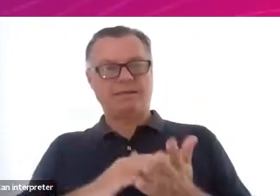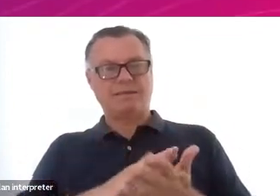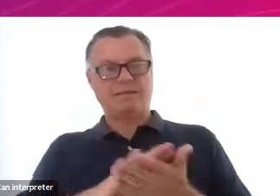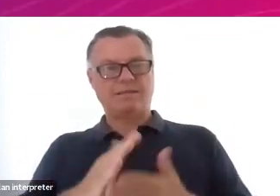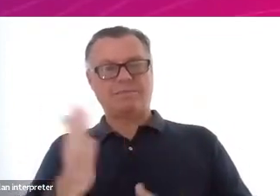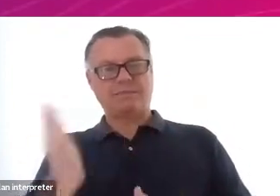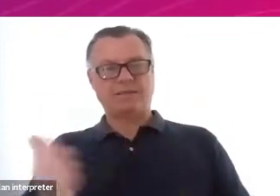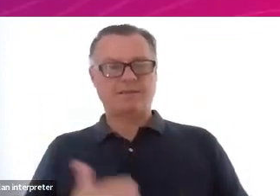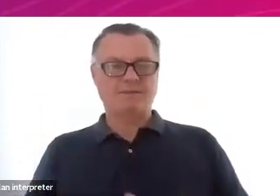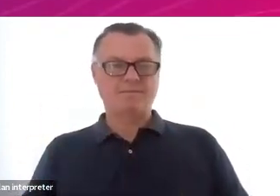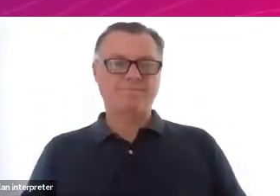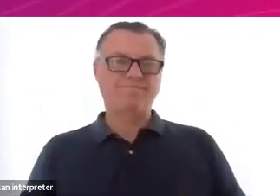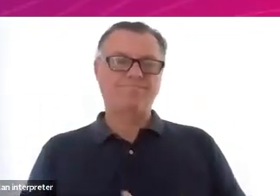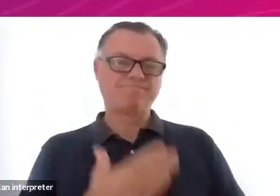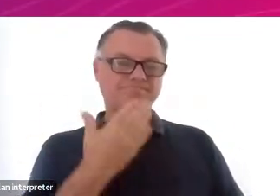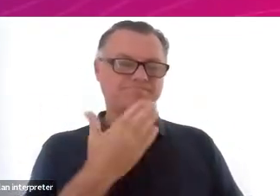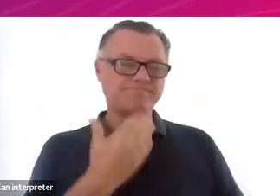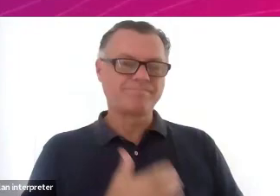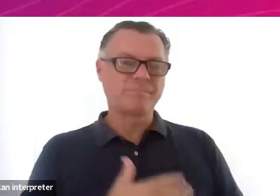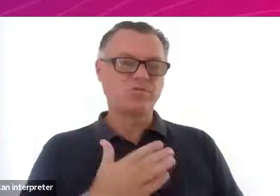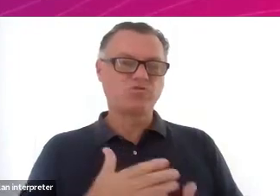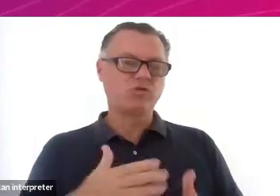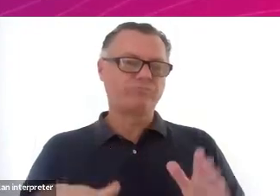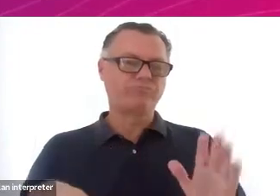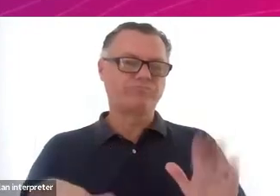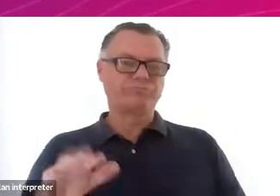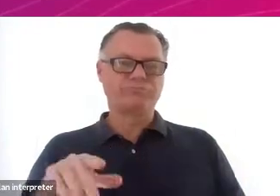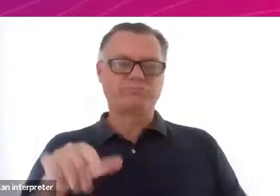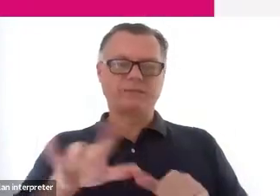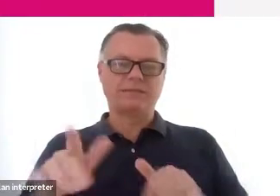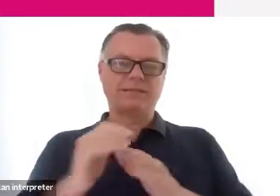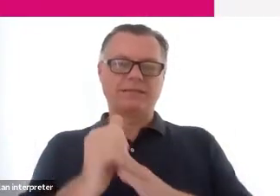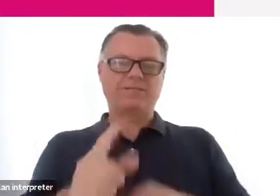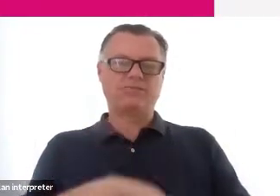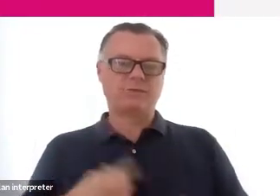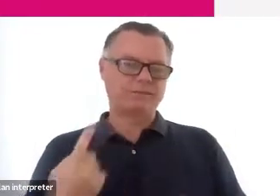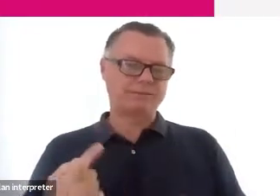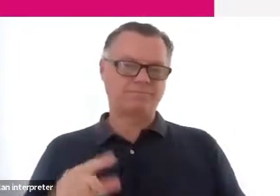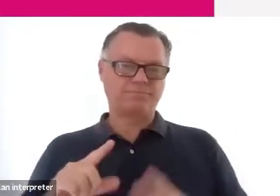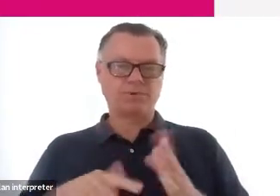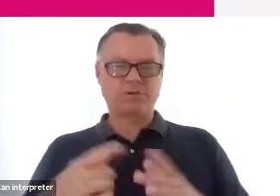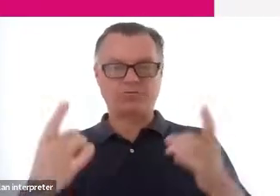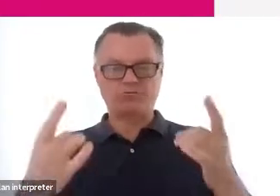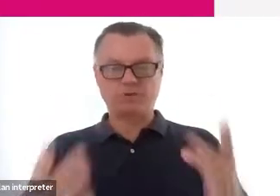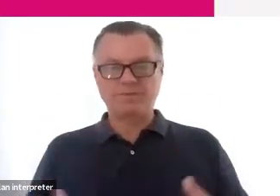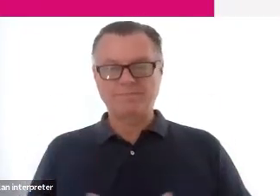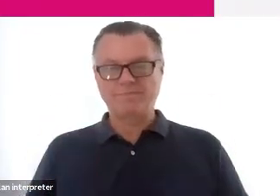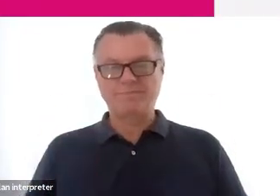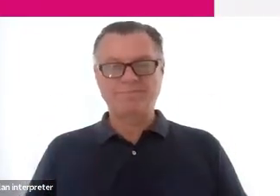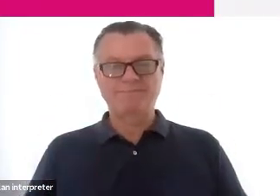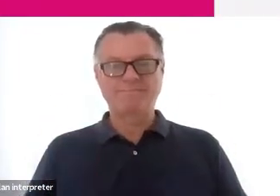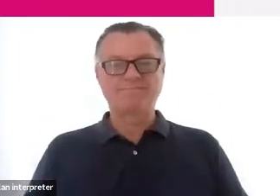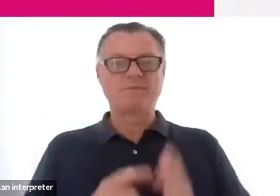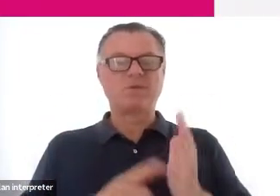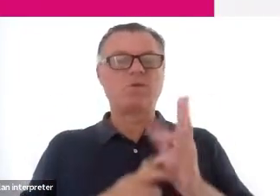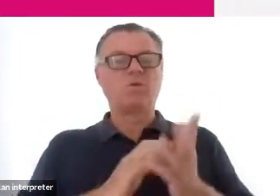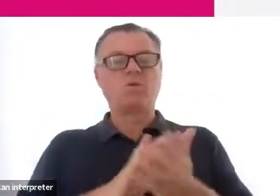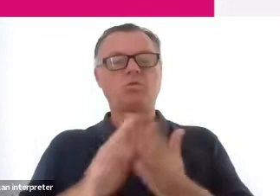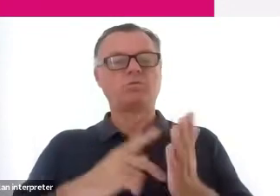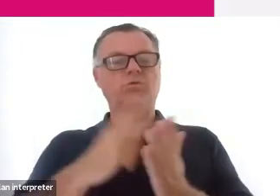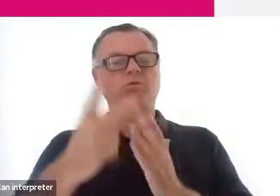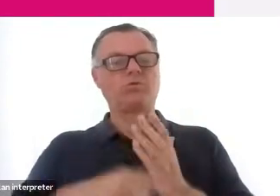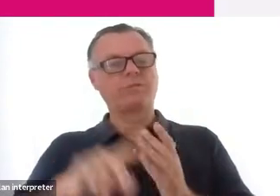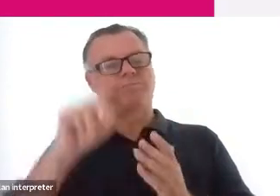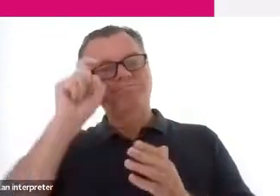Thank you, Pete, our truly remarkable leader. Alrighty. Our launcher program supports ideas to early